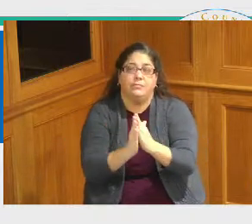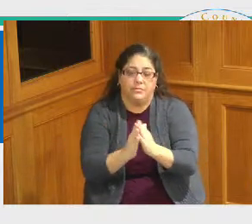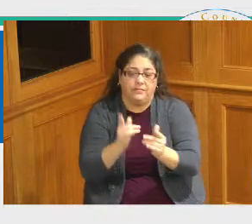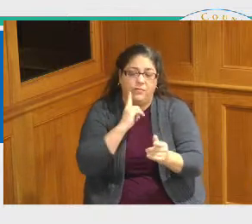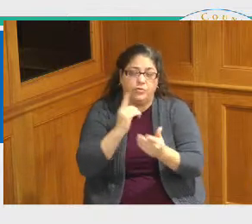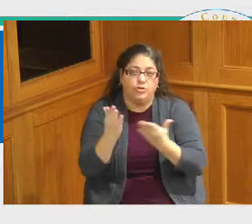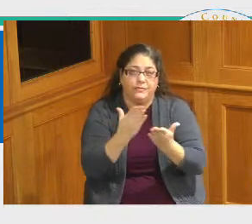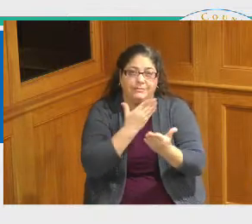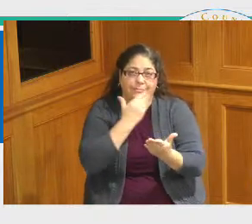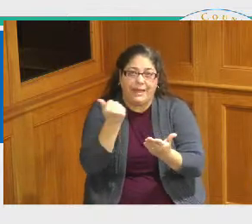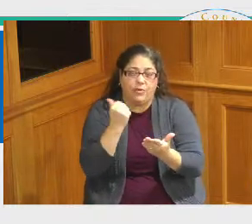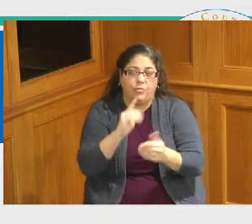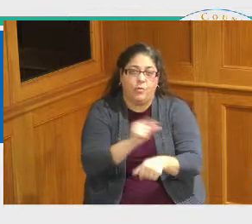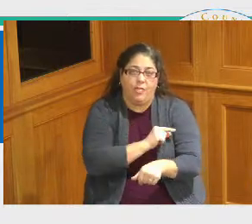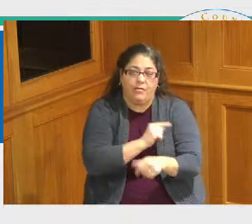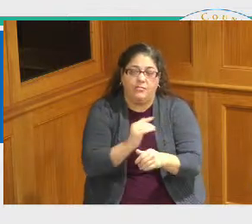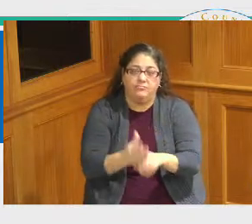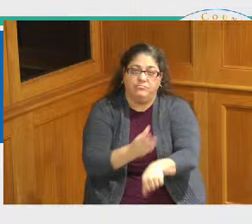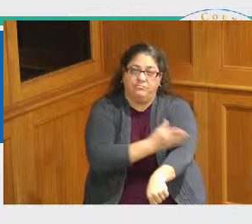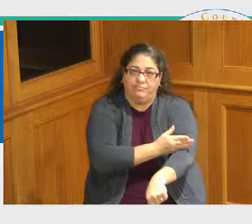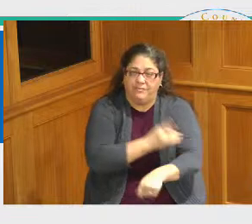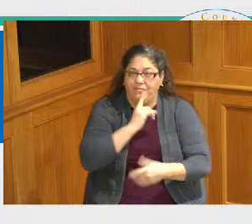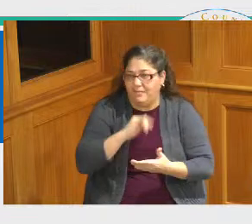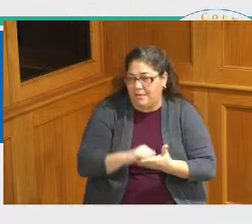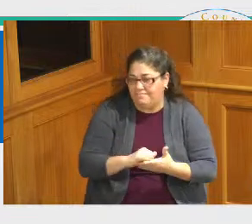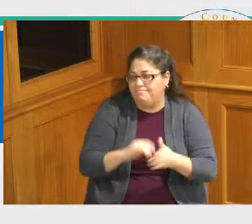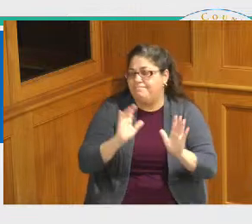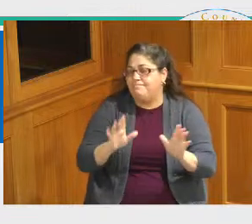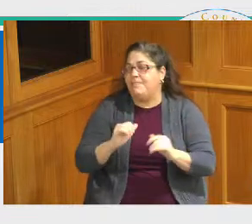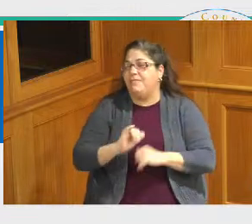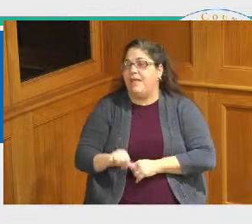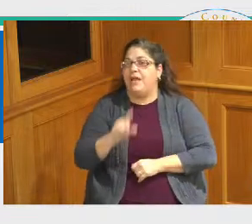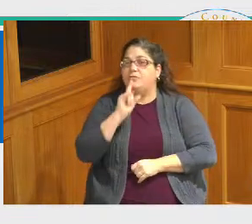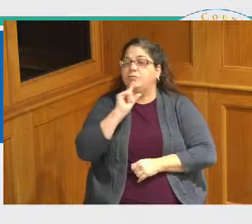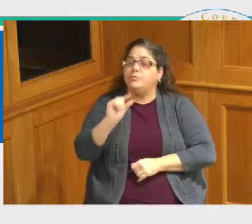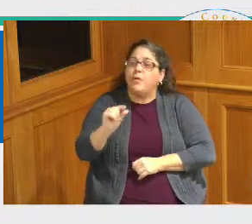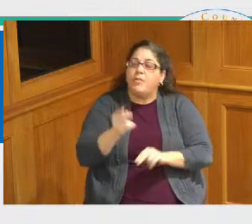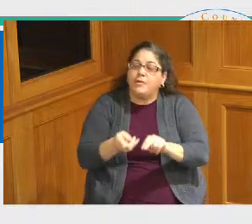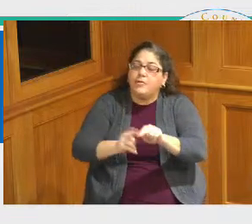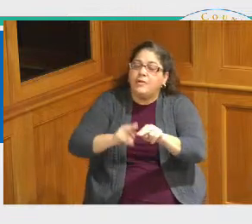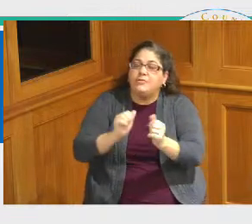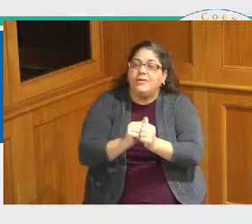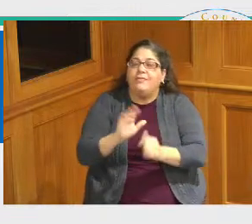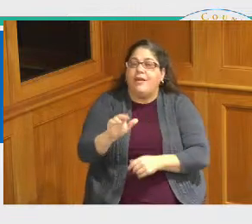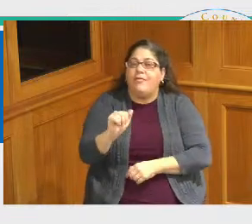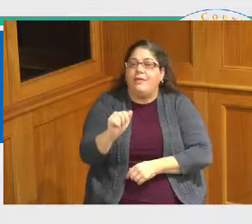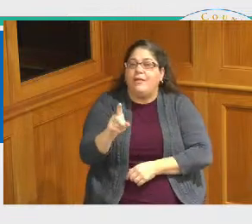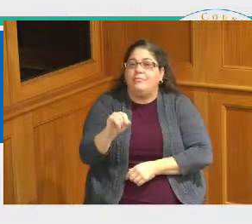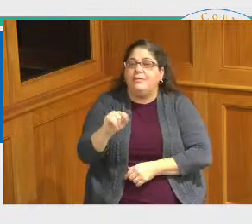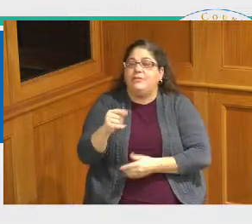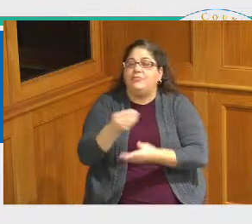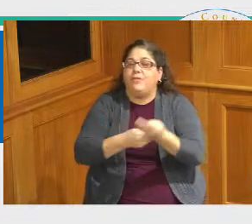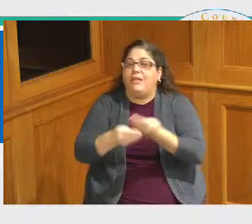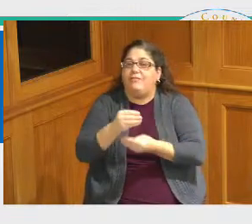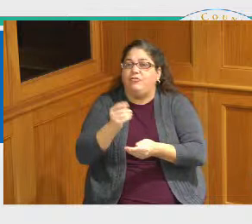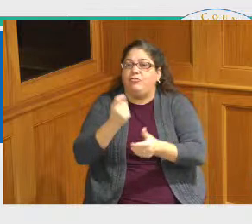the main increase to the Alloy agreement, as well as some small increases in their administrative costs and staffing costs to run the